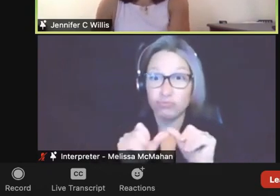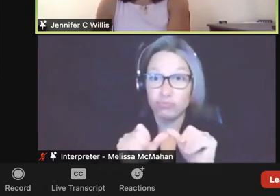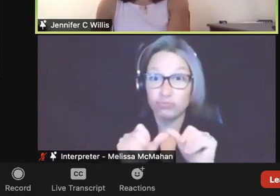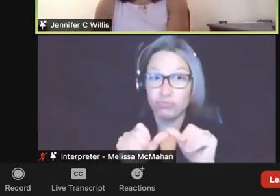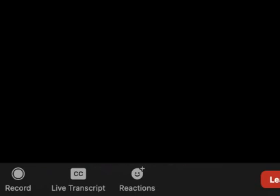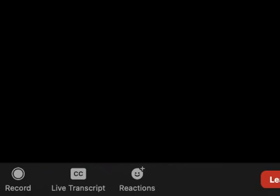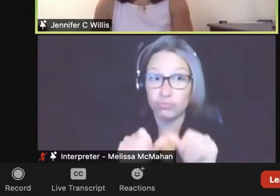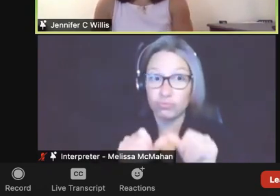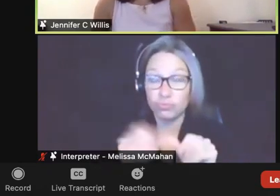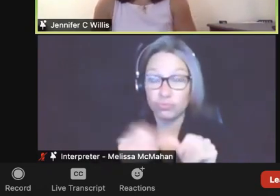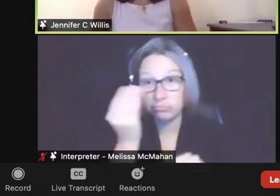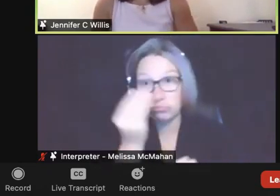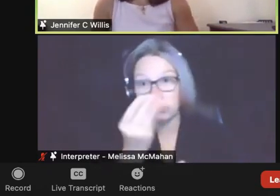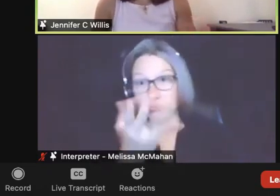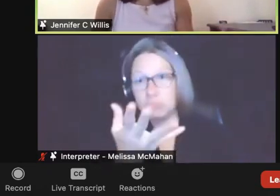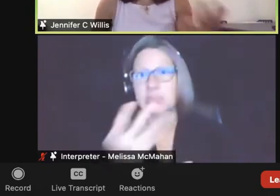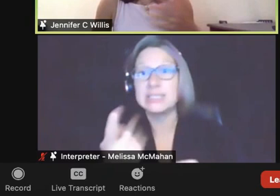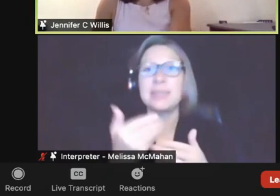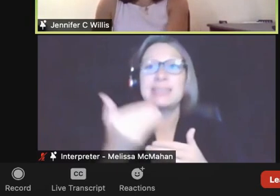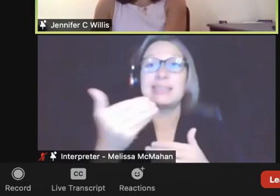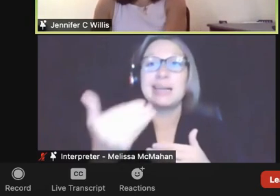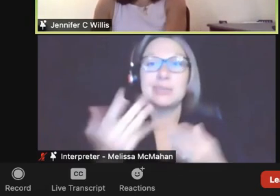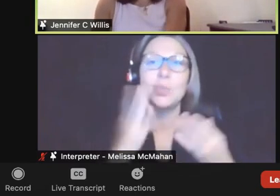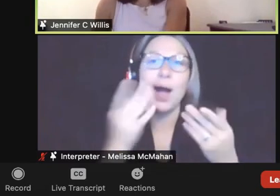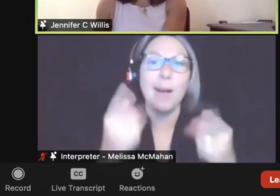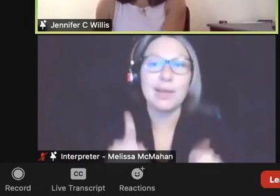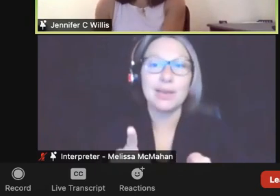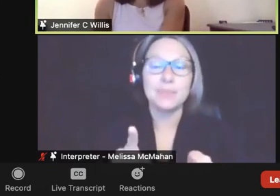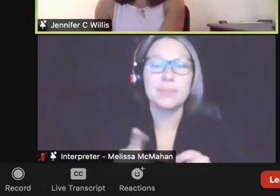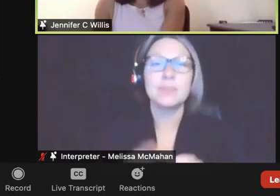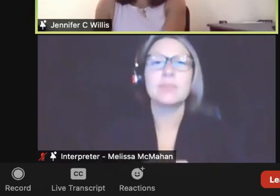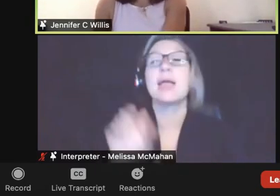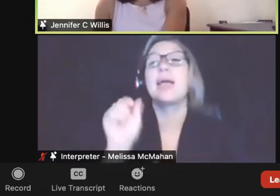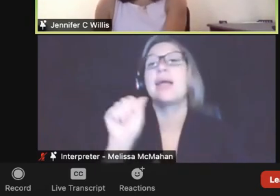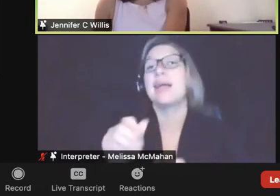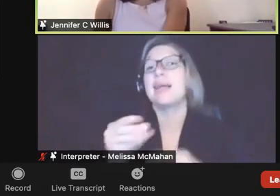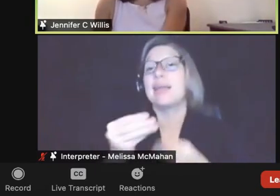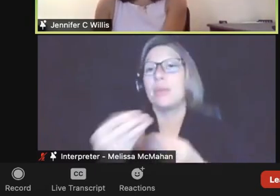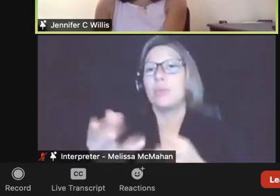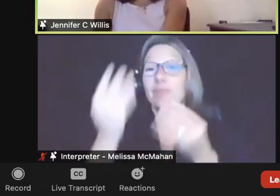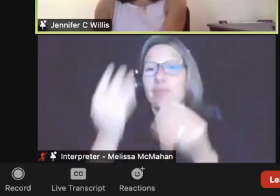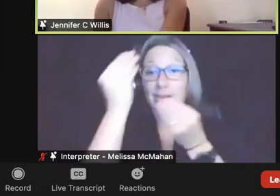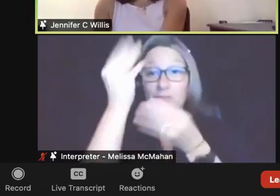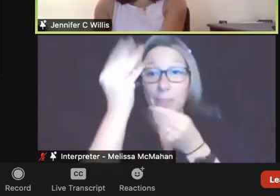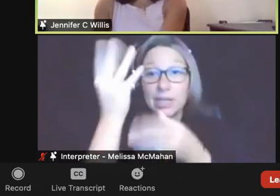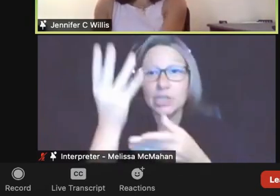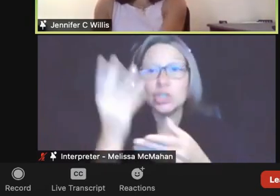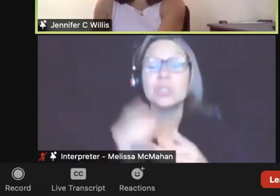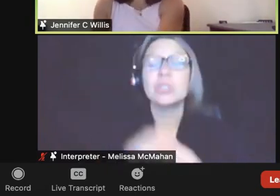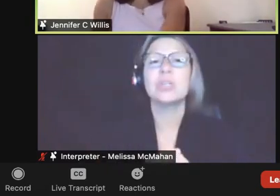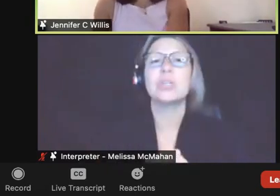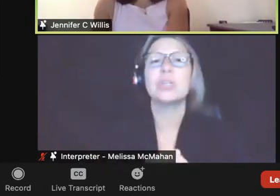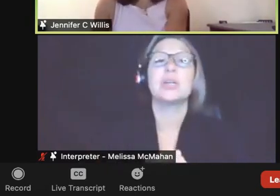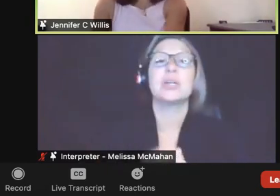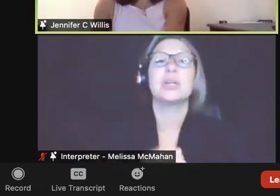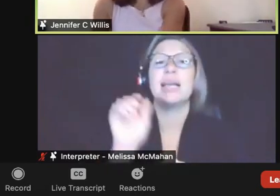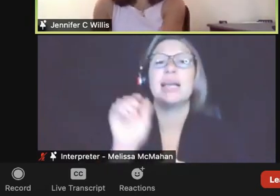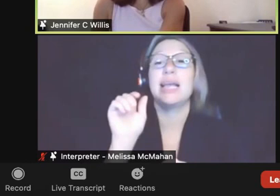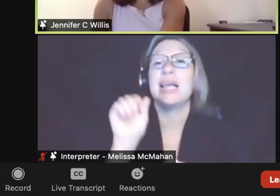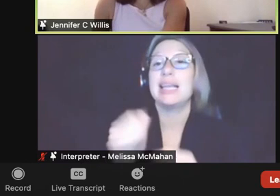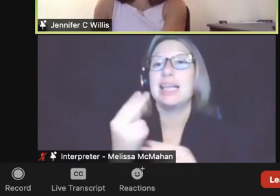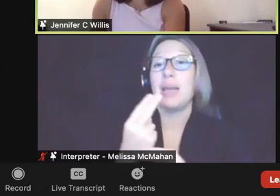come up. They also can provide information. They can be used as a concrete referent if they're